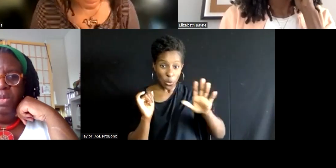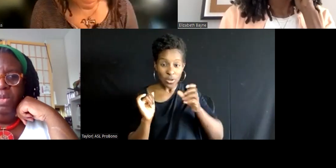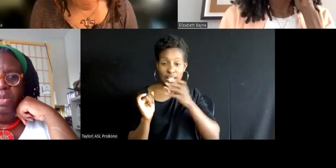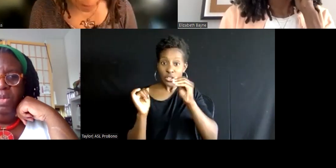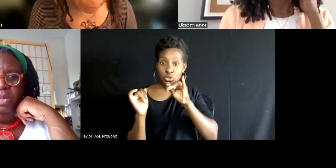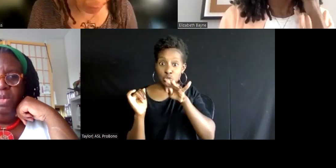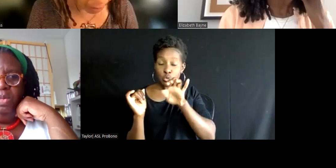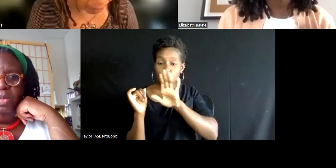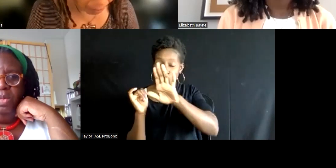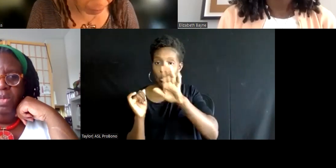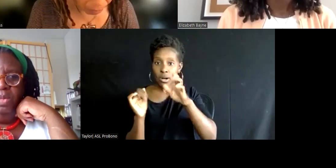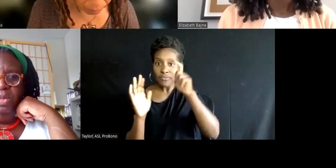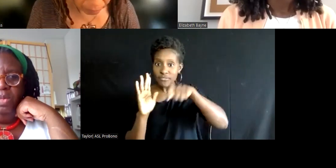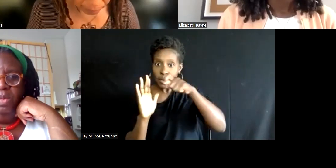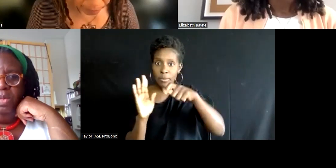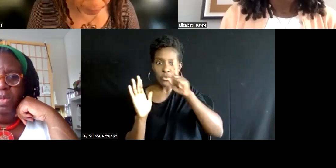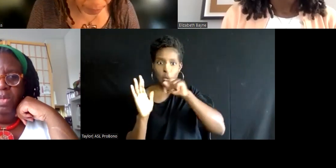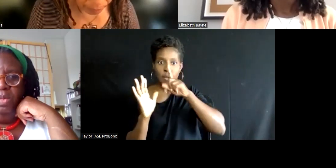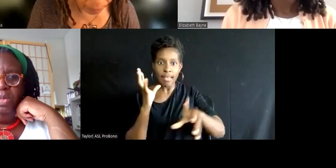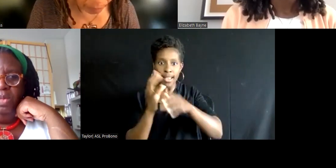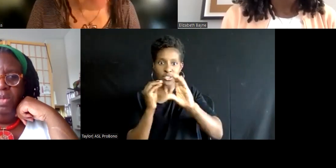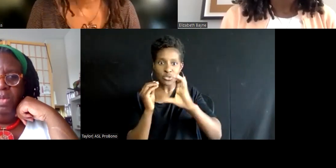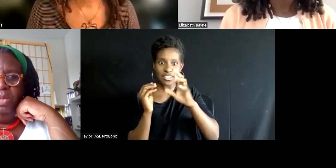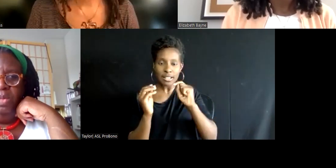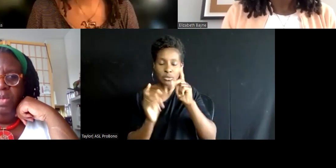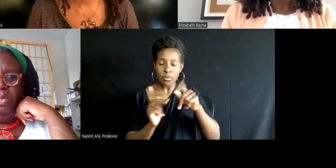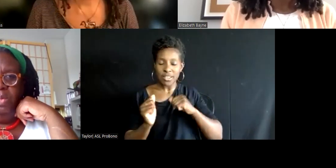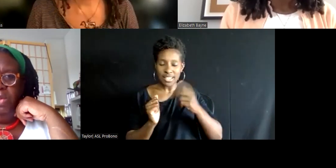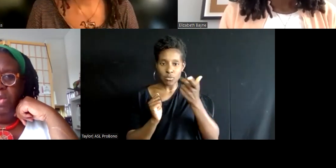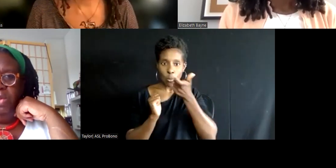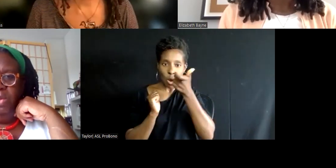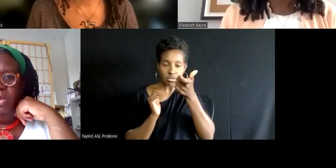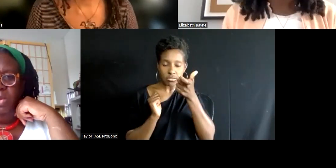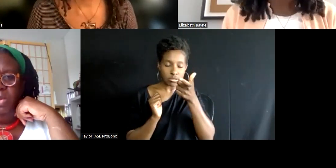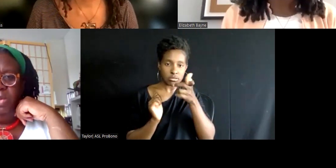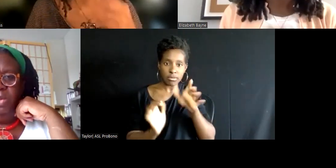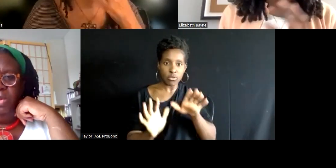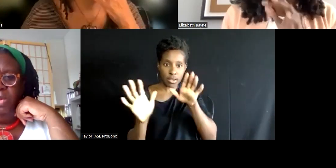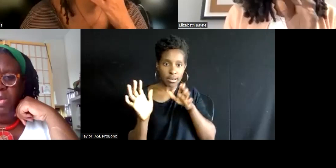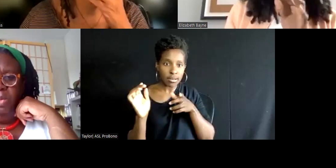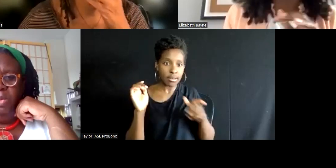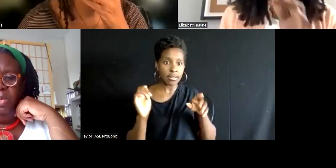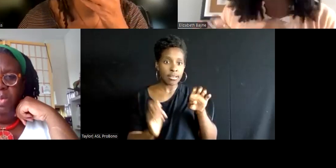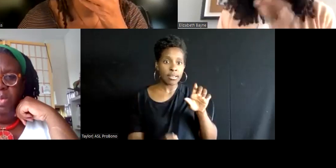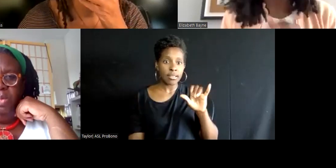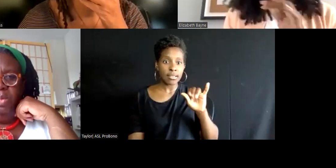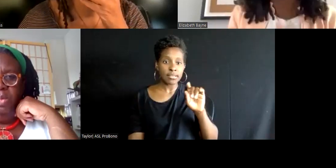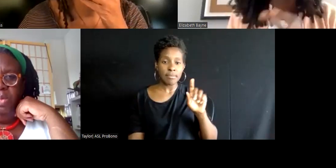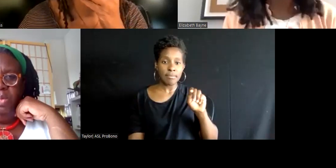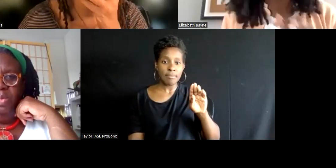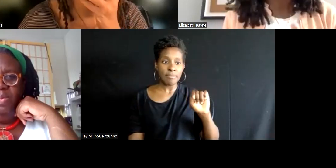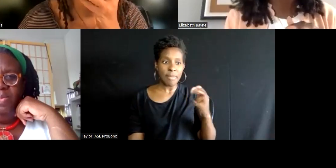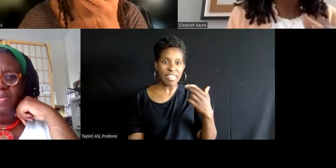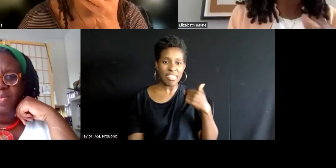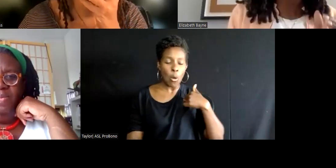chat, that would be great. Upcoming, Elizabeth, is that what Yes, I can't type and talk at the same time. So I was like,